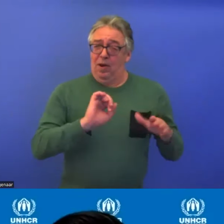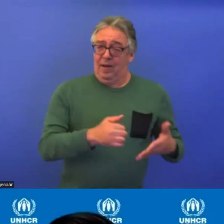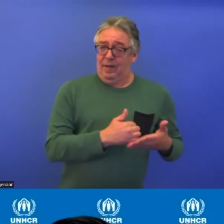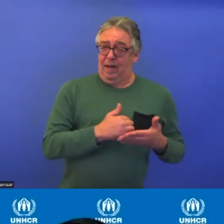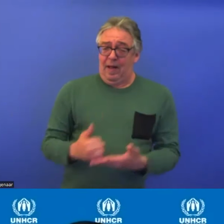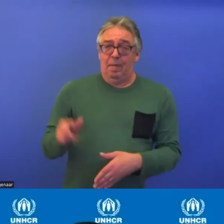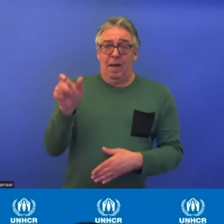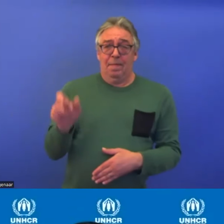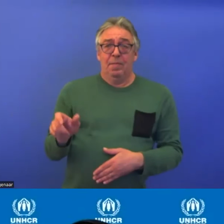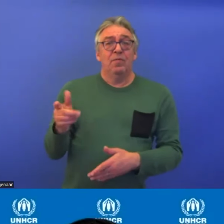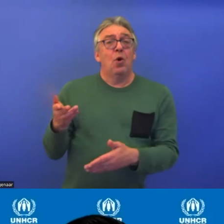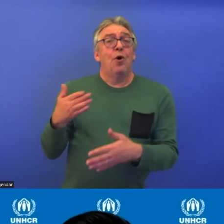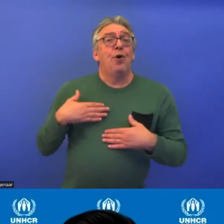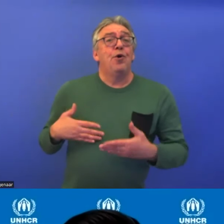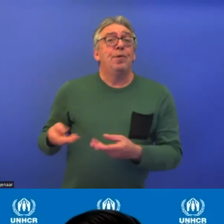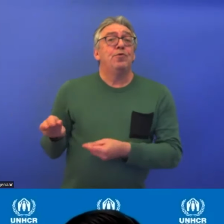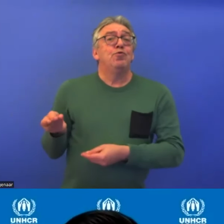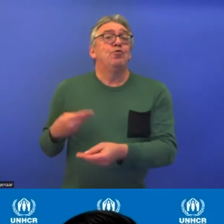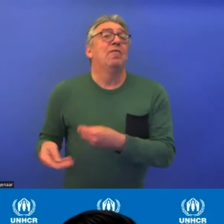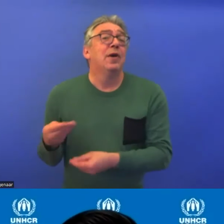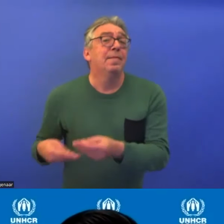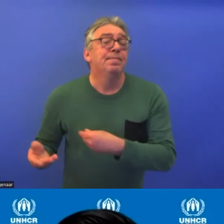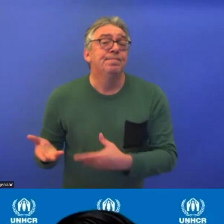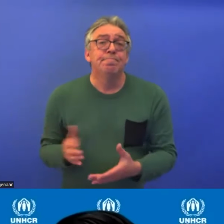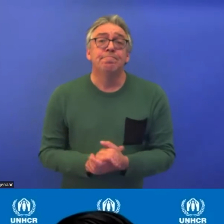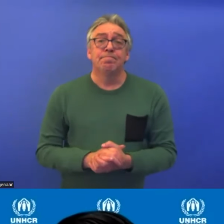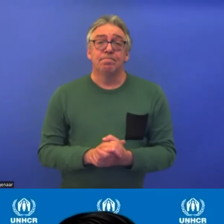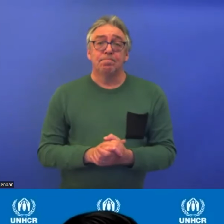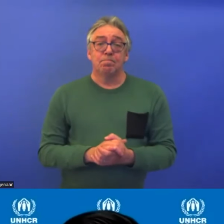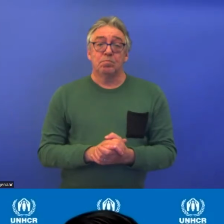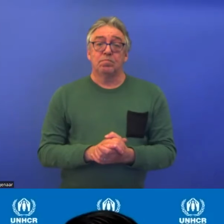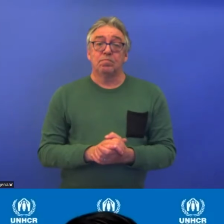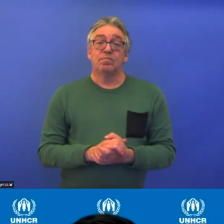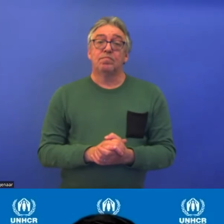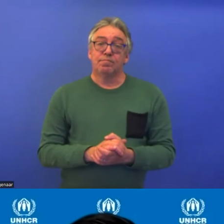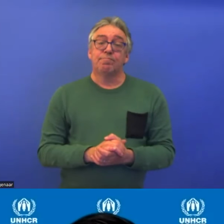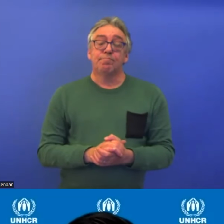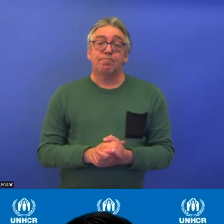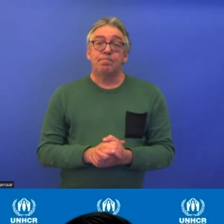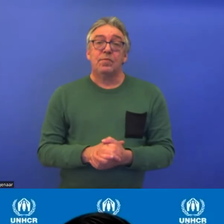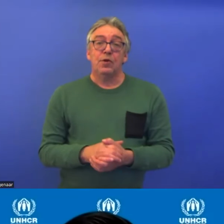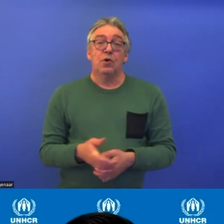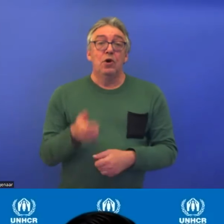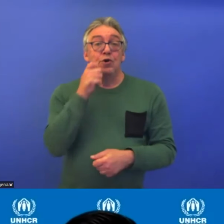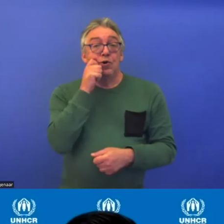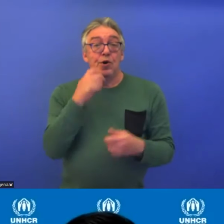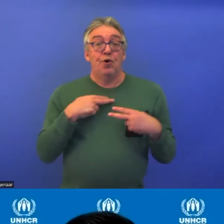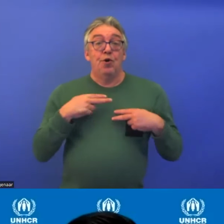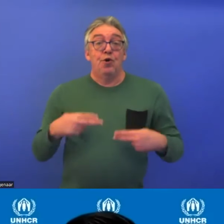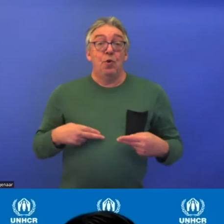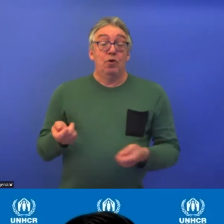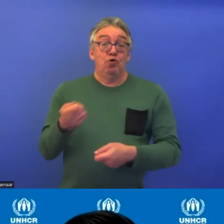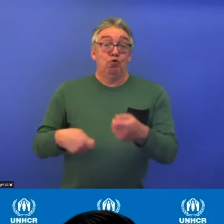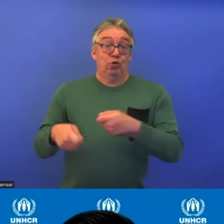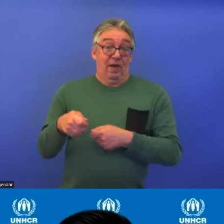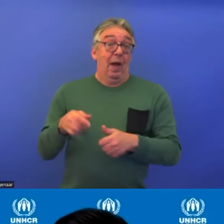Thank you, Ricardo, and thanks for the question. I think for victims of human trafficking, they can indeed be refugees or